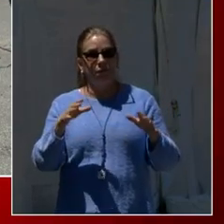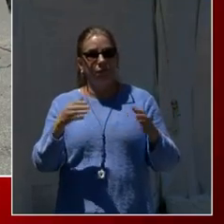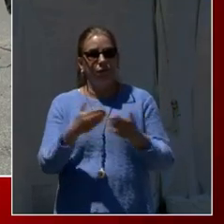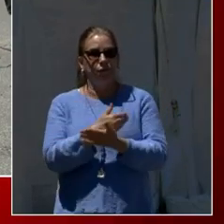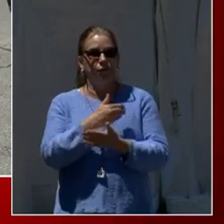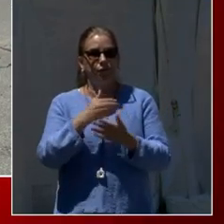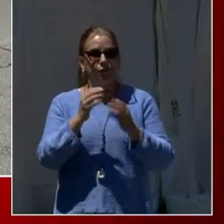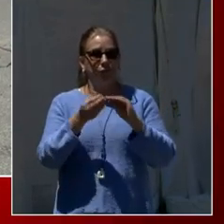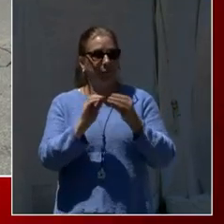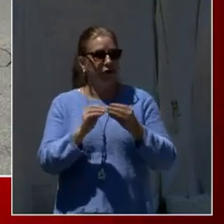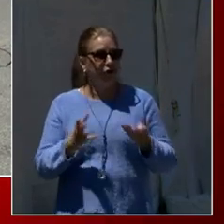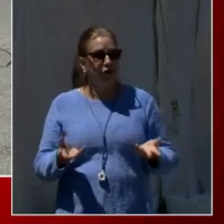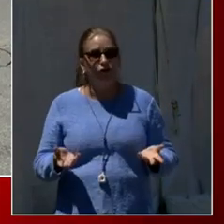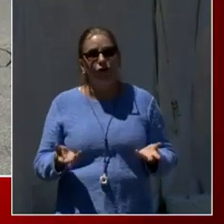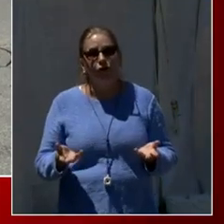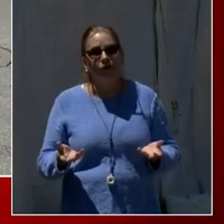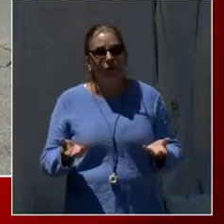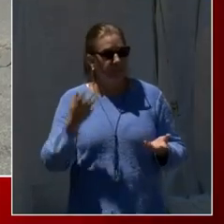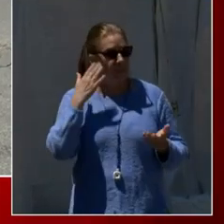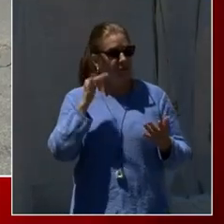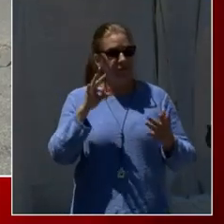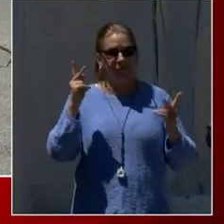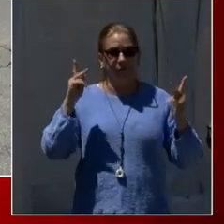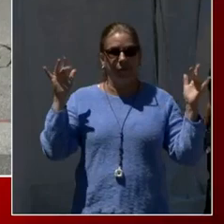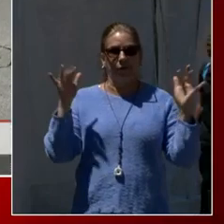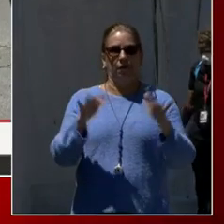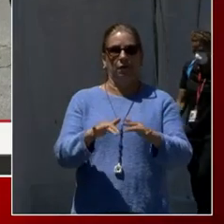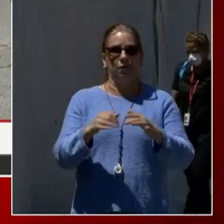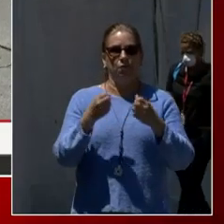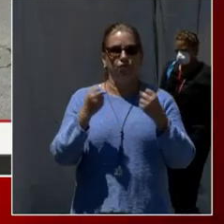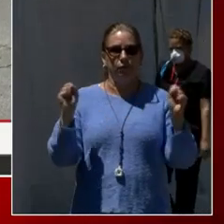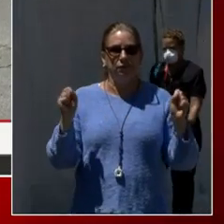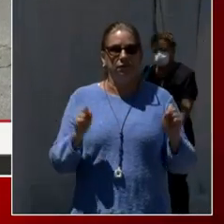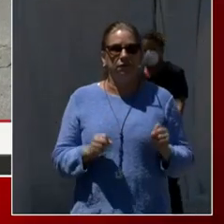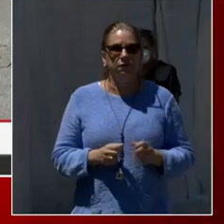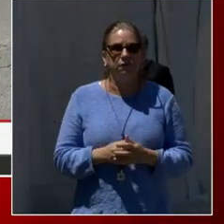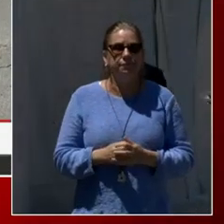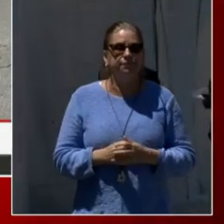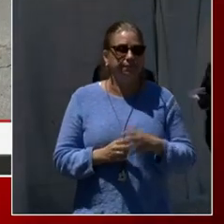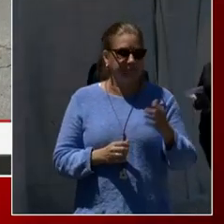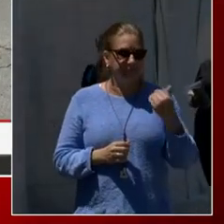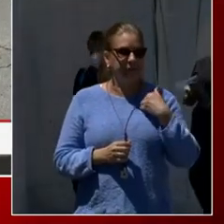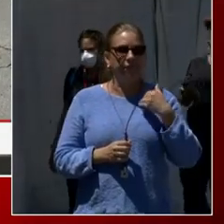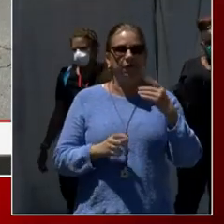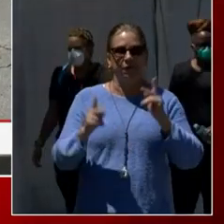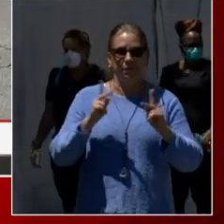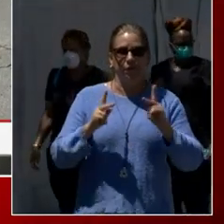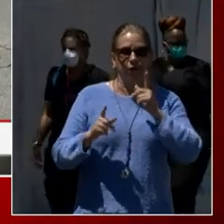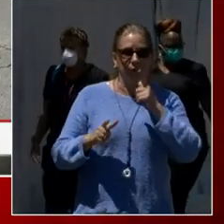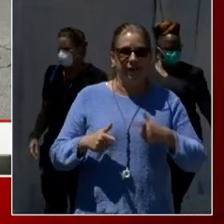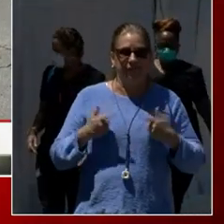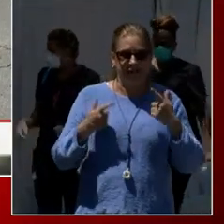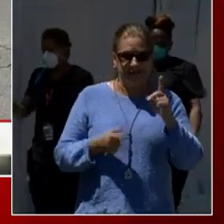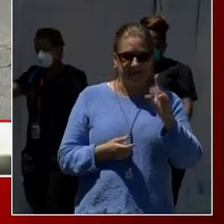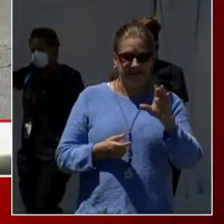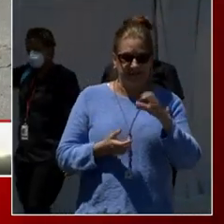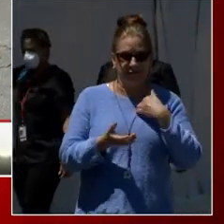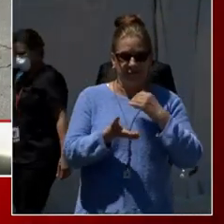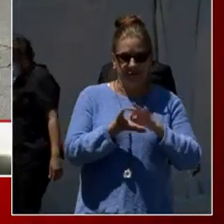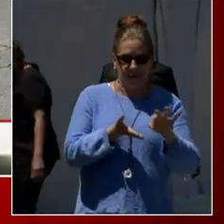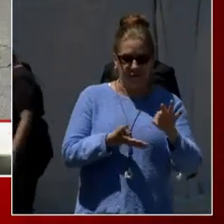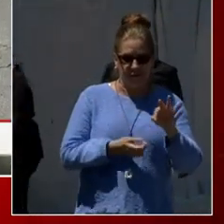community spread data? So if the individuals are DC residents, it will be figured in. And as we ramp up our